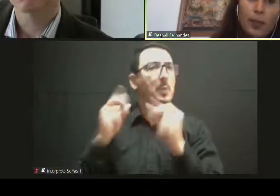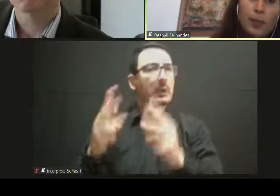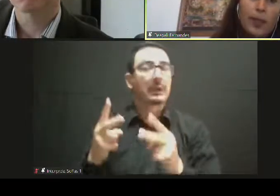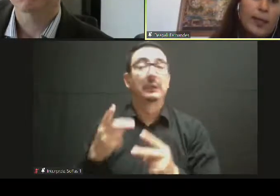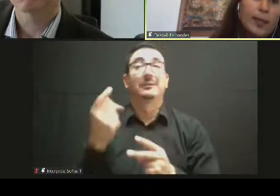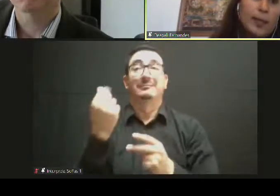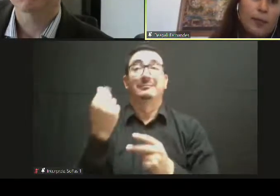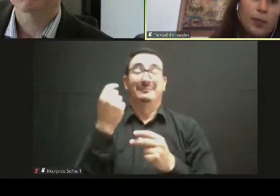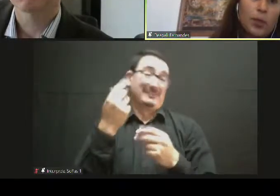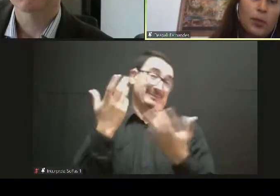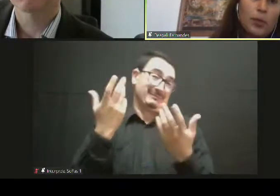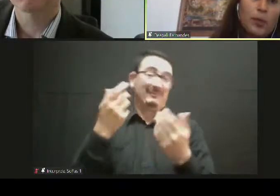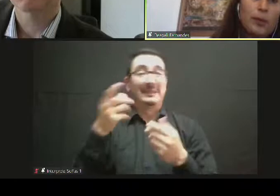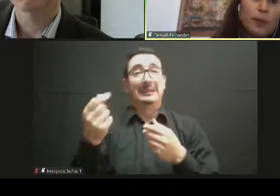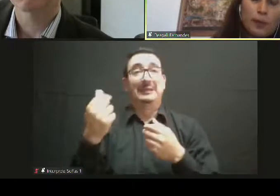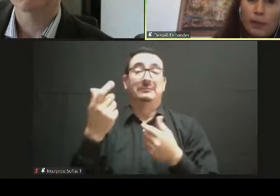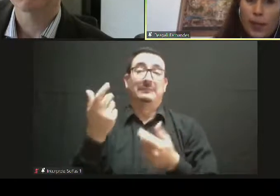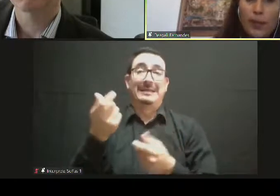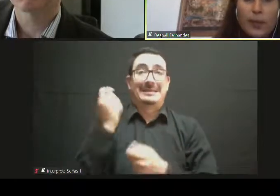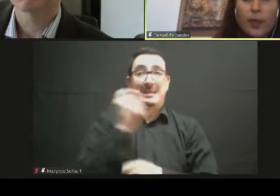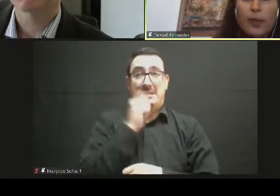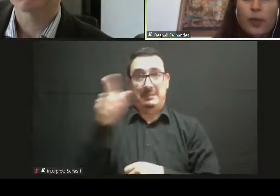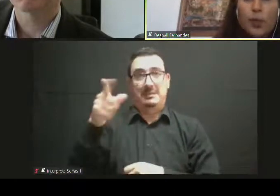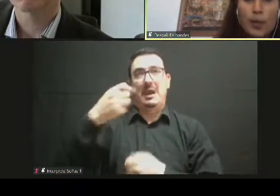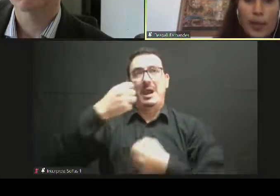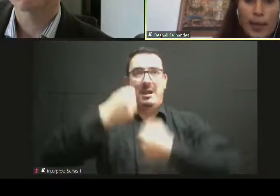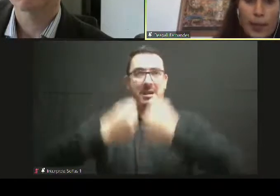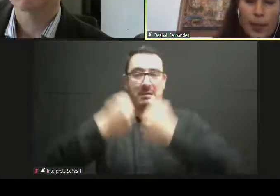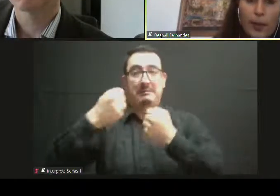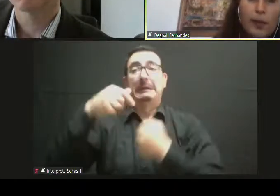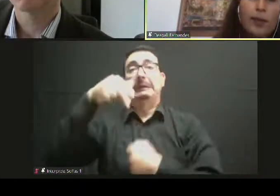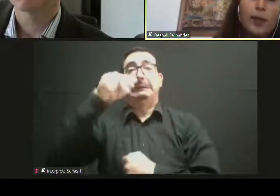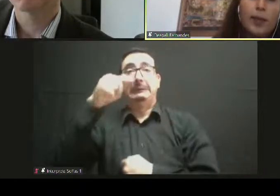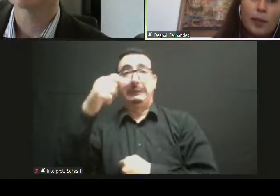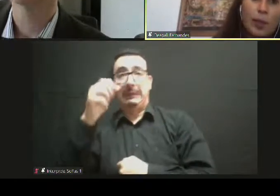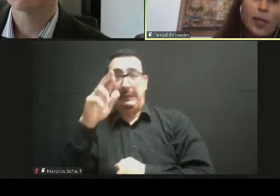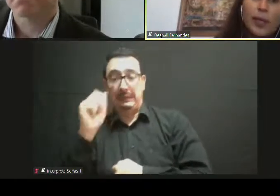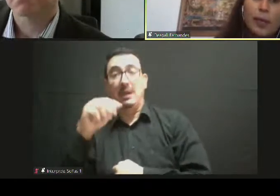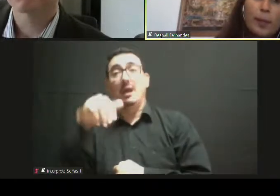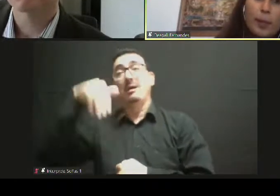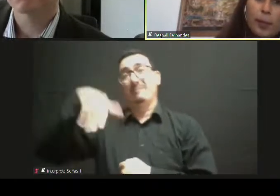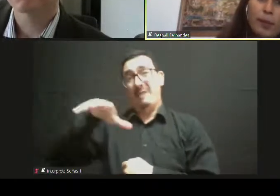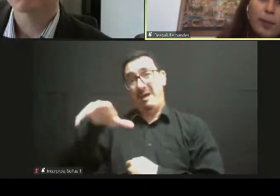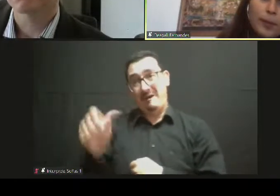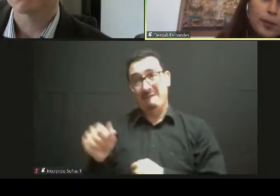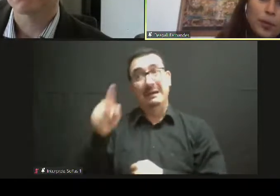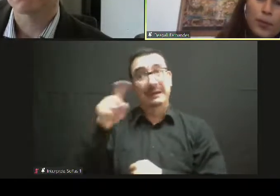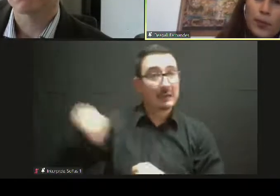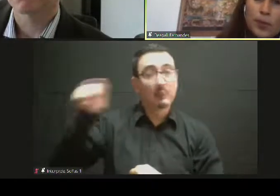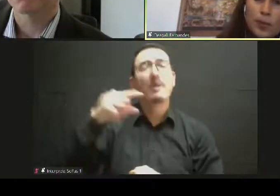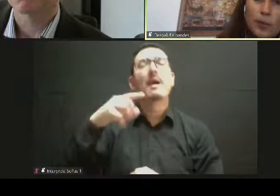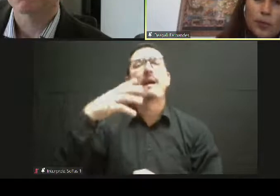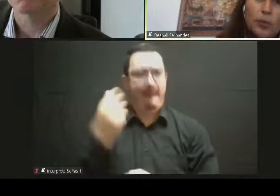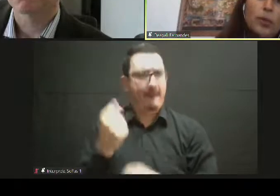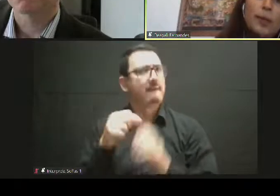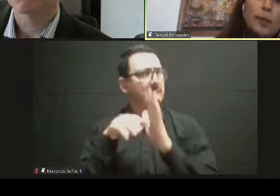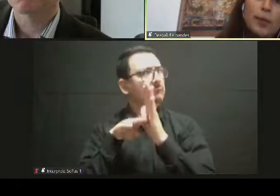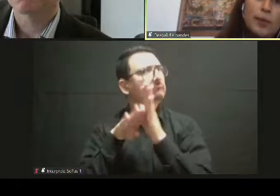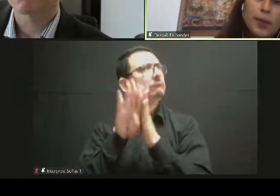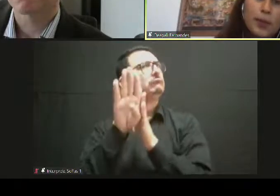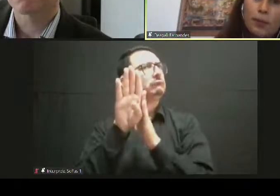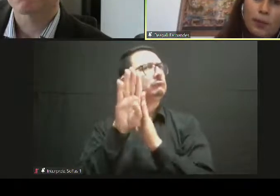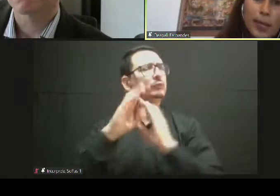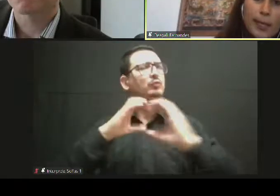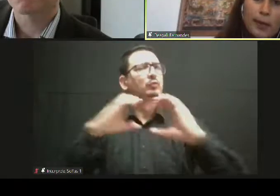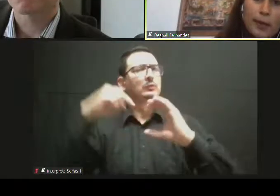developed their ICT infrastructure, but there are several other countries that lag behind, but are looking at public-private partnerships to develop